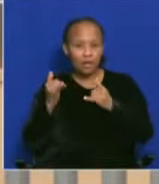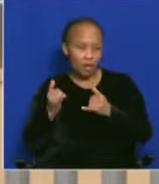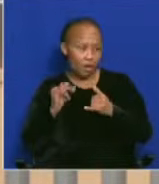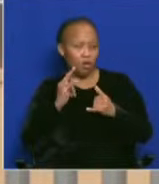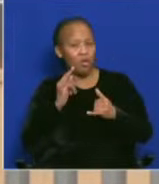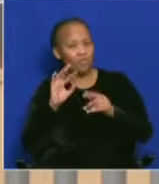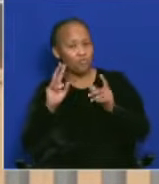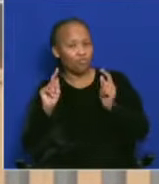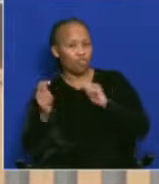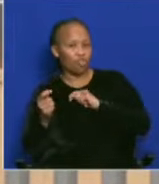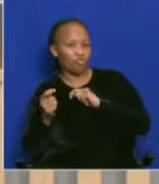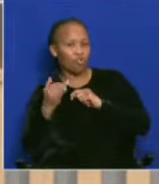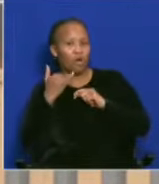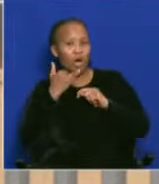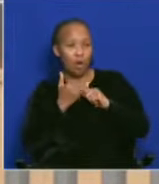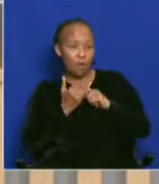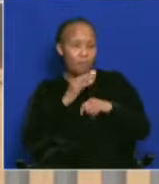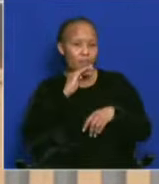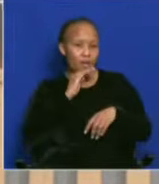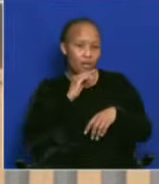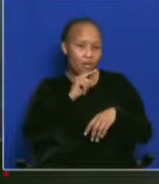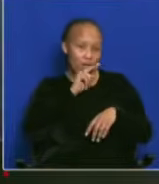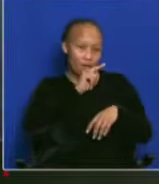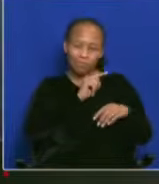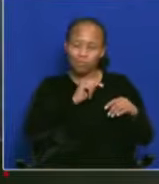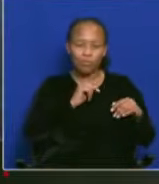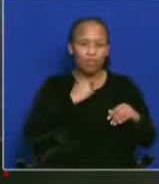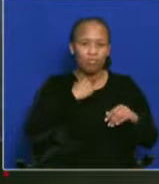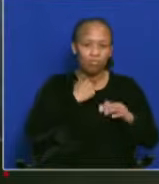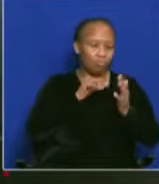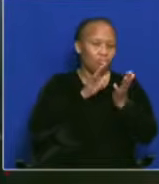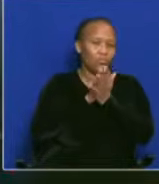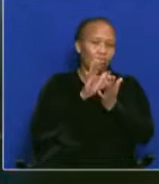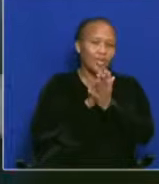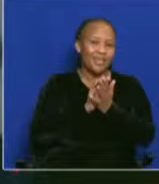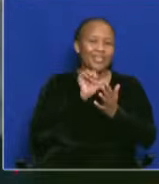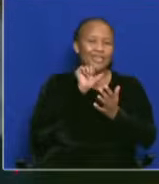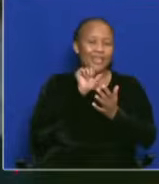the 6,800 pages. But I'm confident we'll manage this.